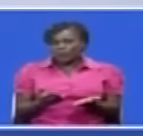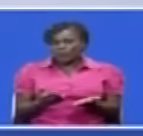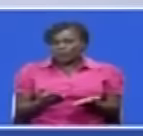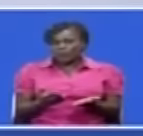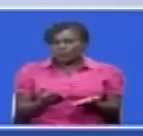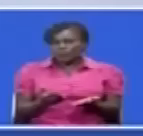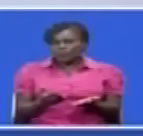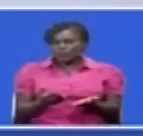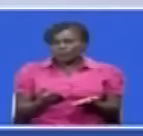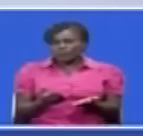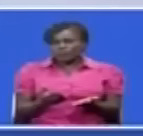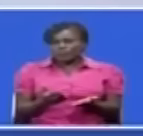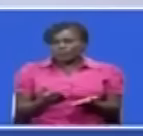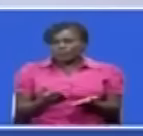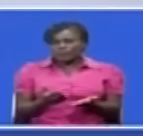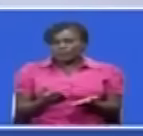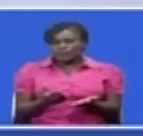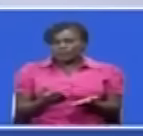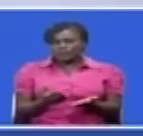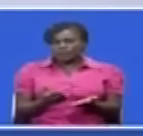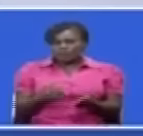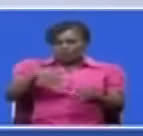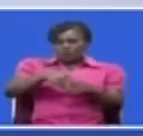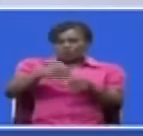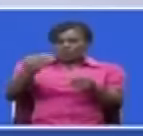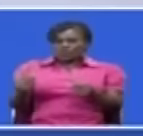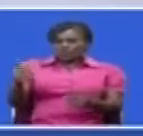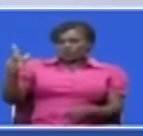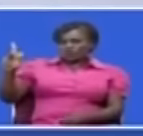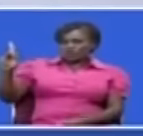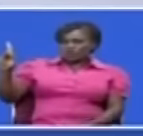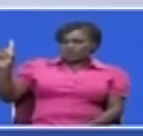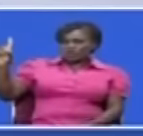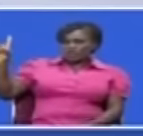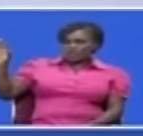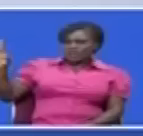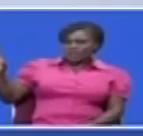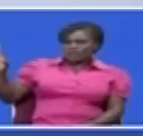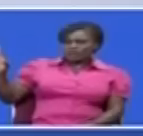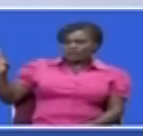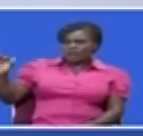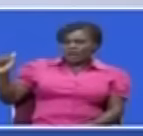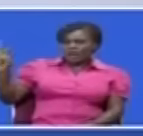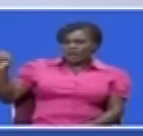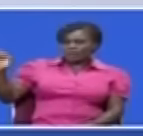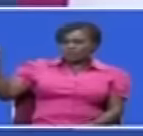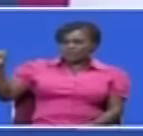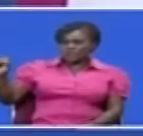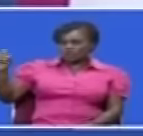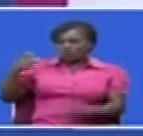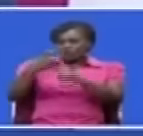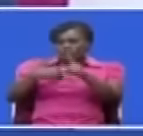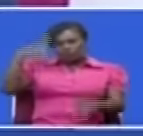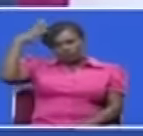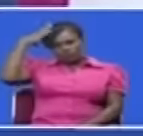moved in one direction. Now, the withdrawal of the Kenyan contingent of troops in AMISOM from southern